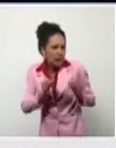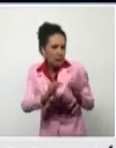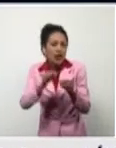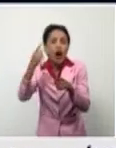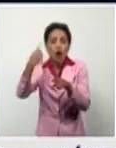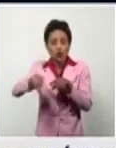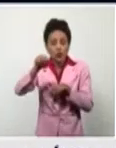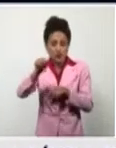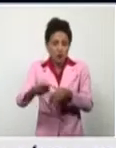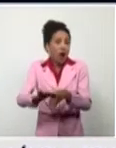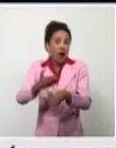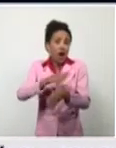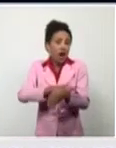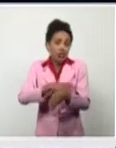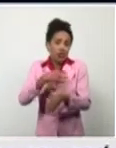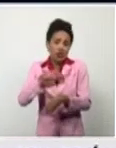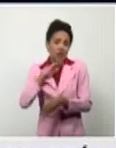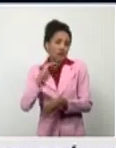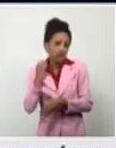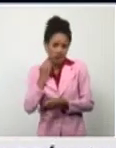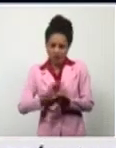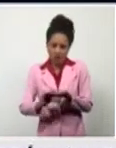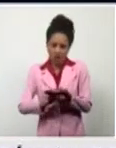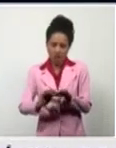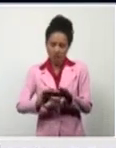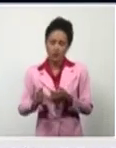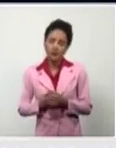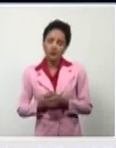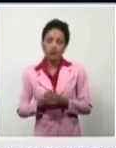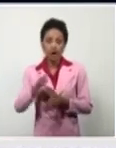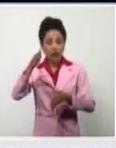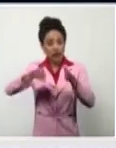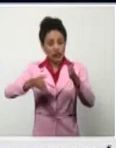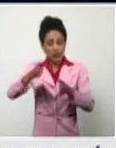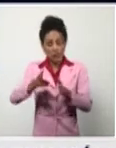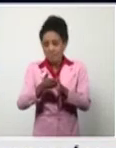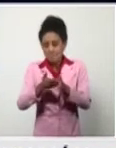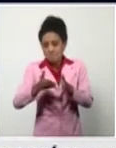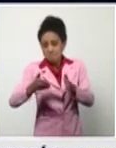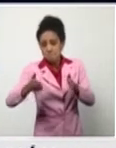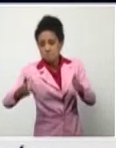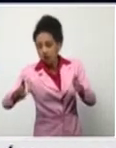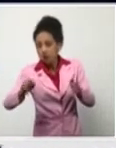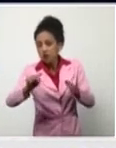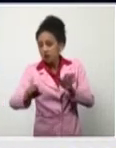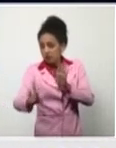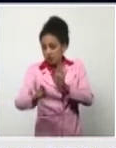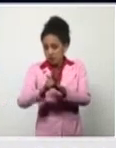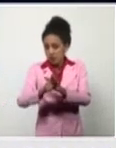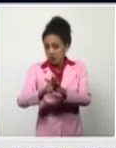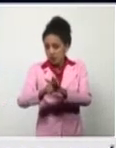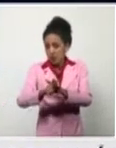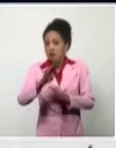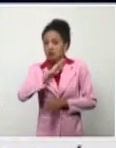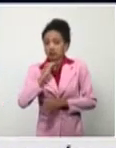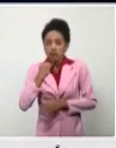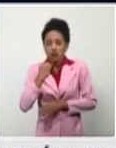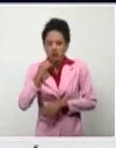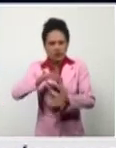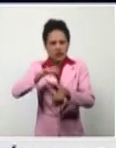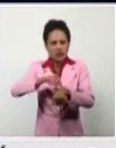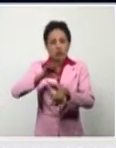stage. And the largest period before the beginning of the symptoms was 5 days. None of